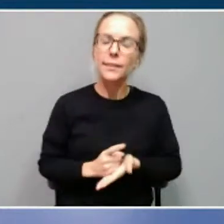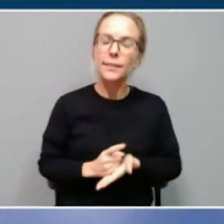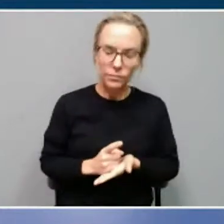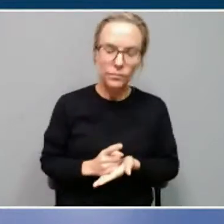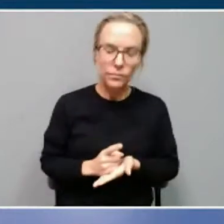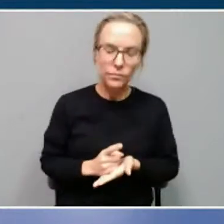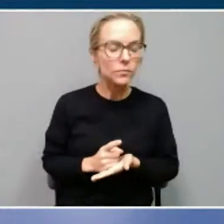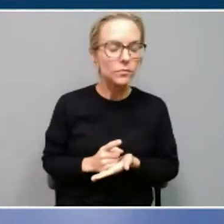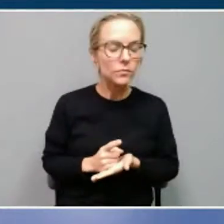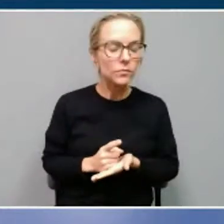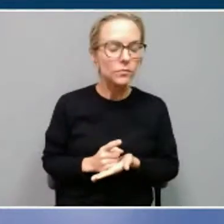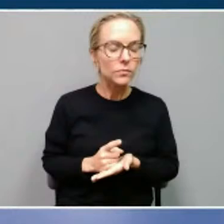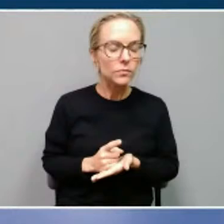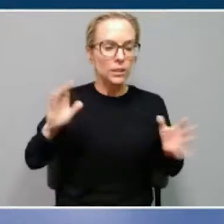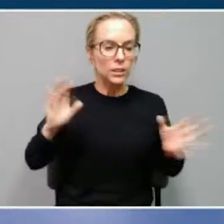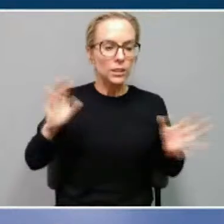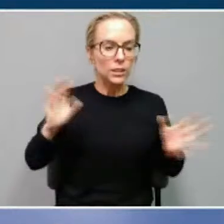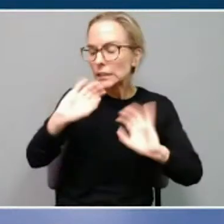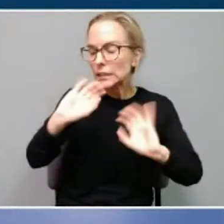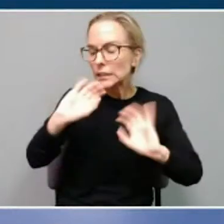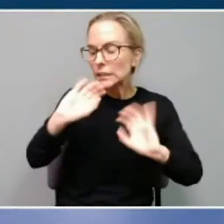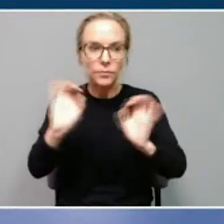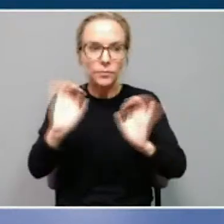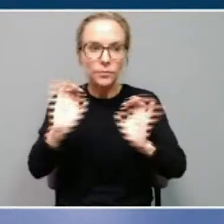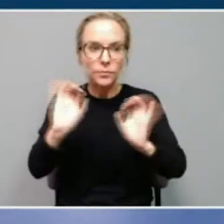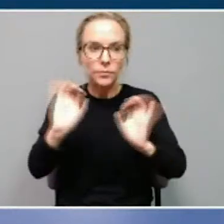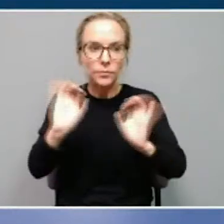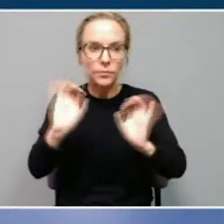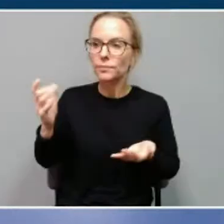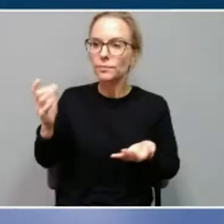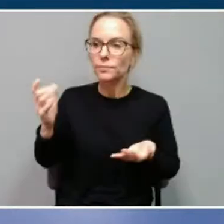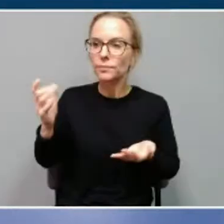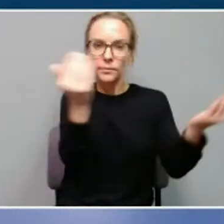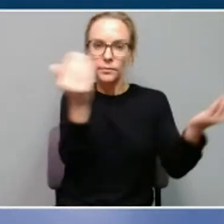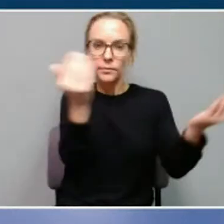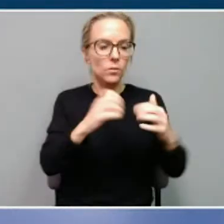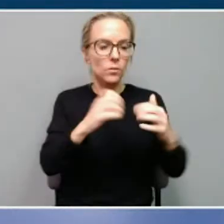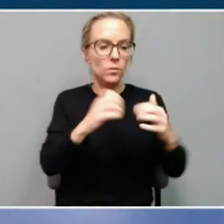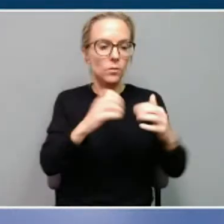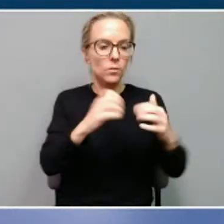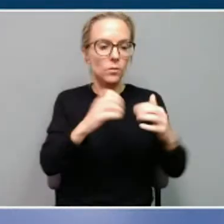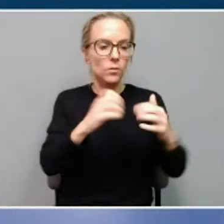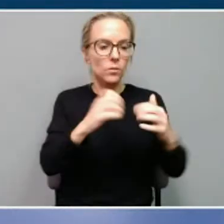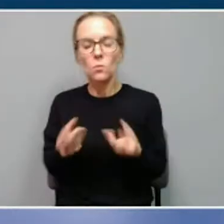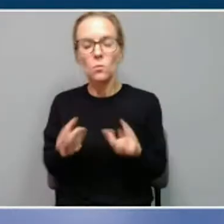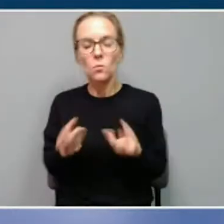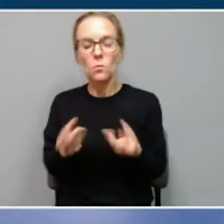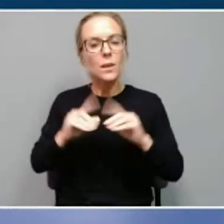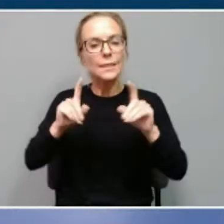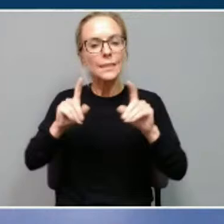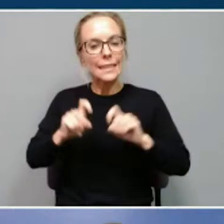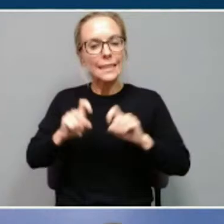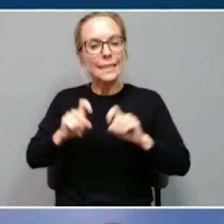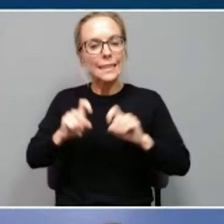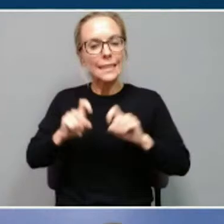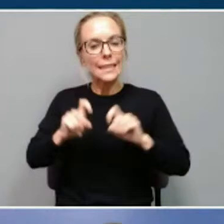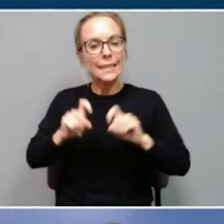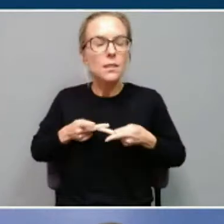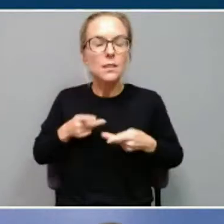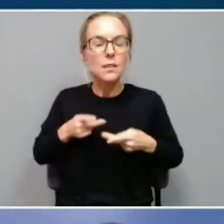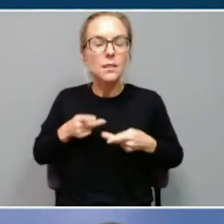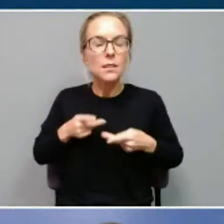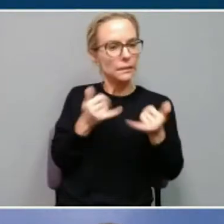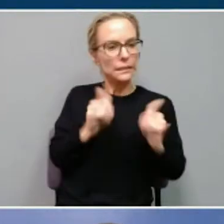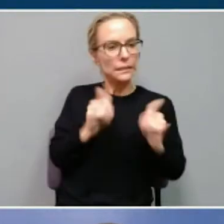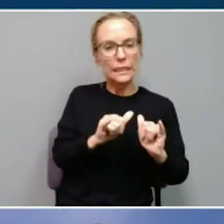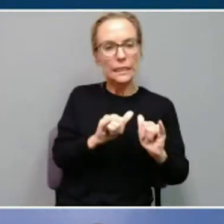scrambling to get more and more testing built back up. That is going very well. But the fact that this is still increasing when